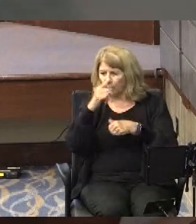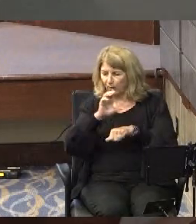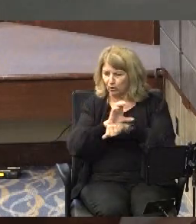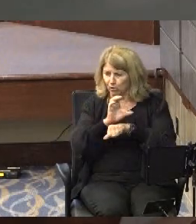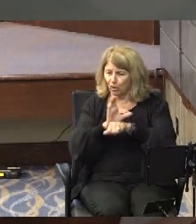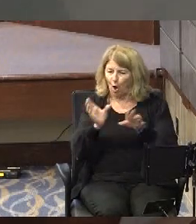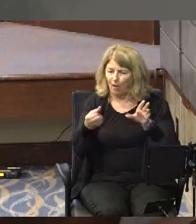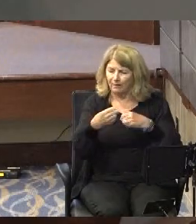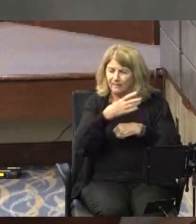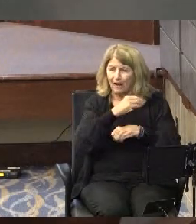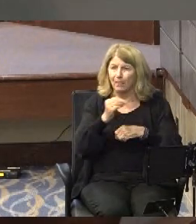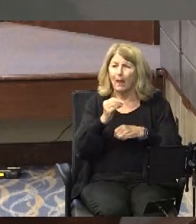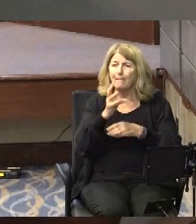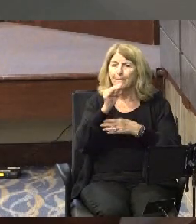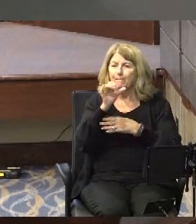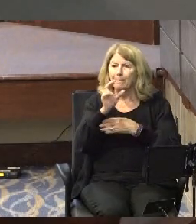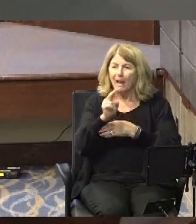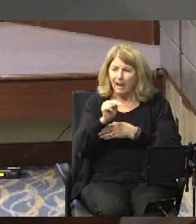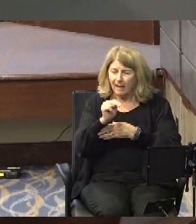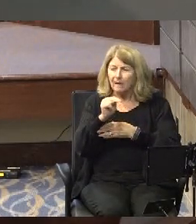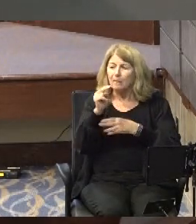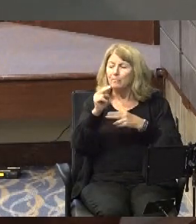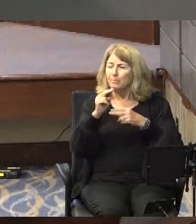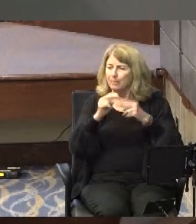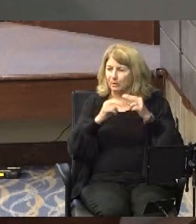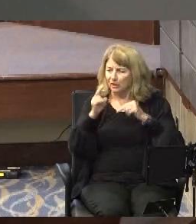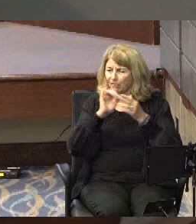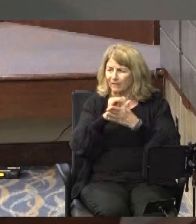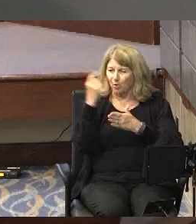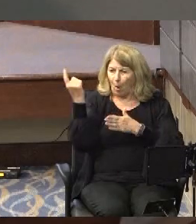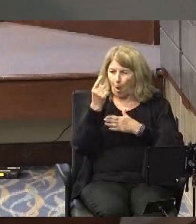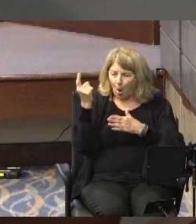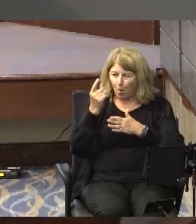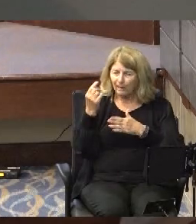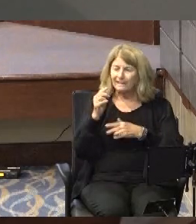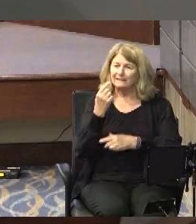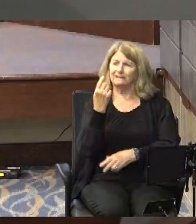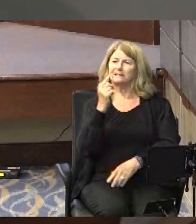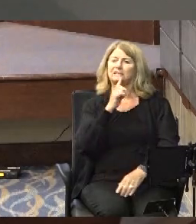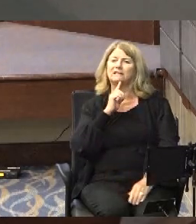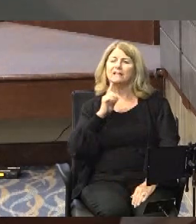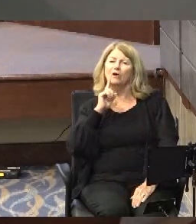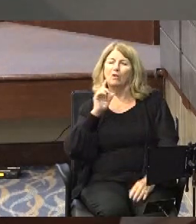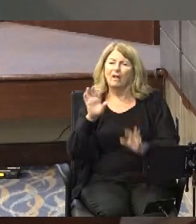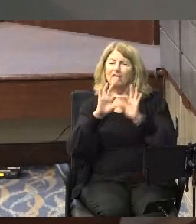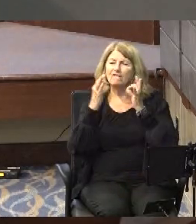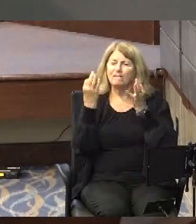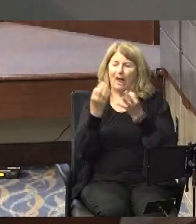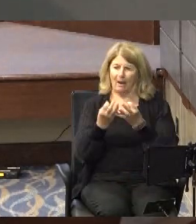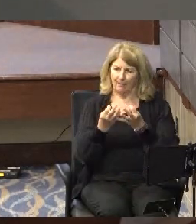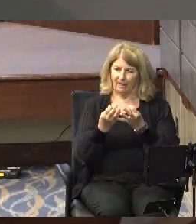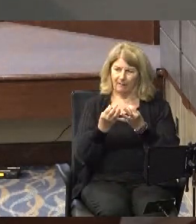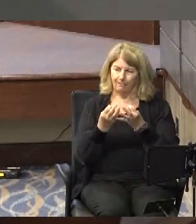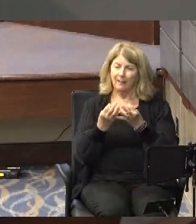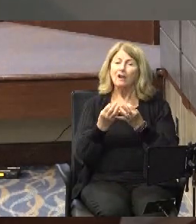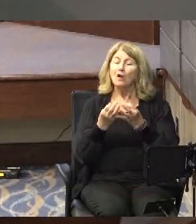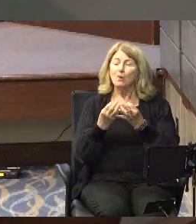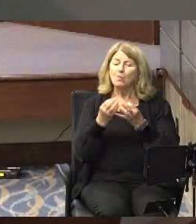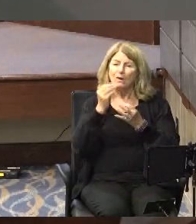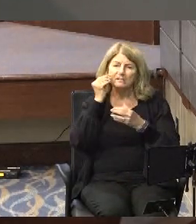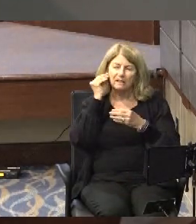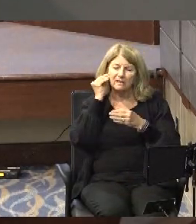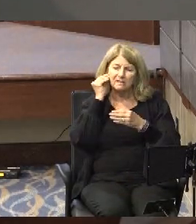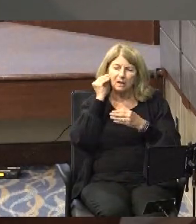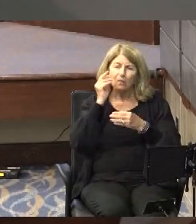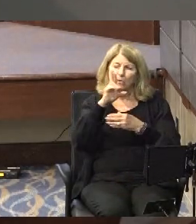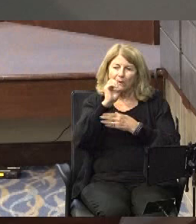building. That is the only single-family residence right there in the middle of that block. So rezoning it would be actually keeping it in